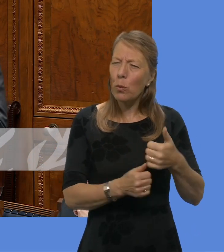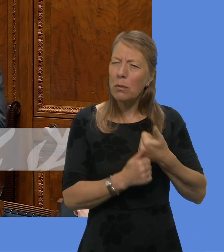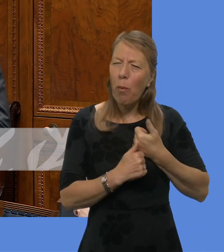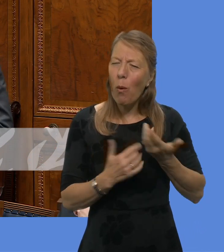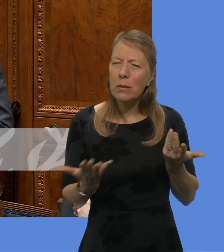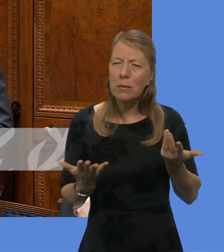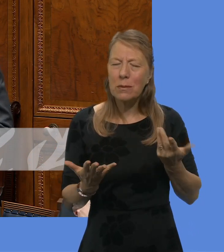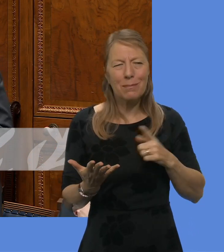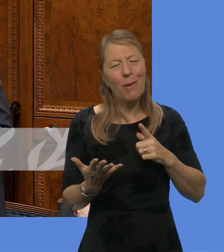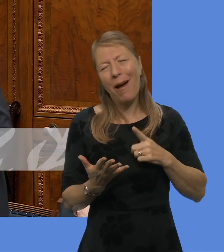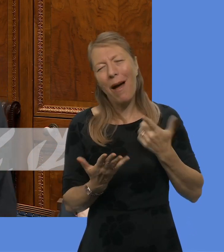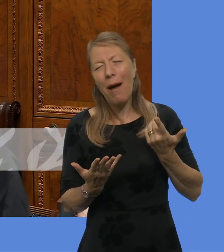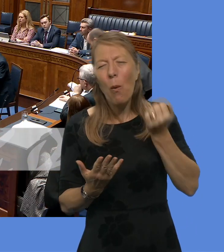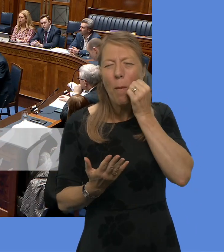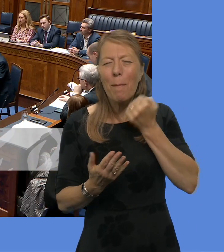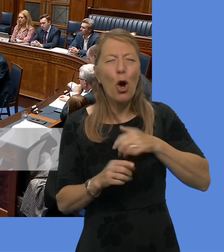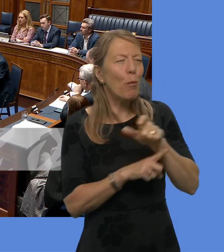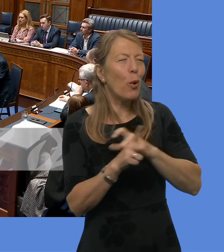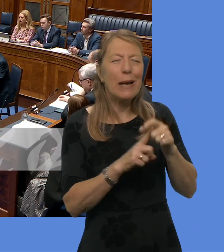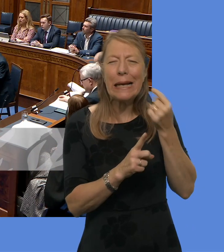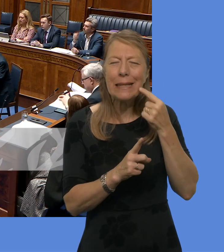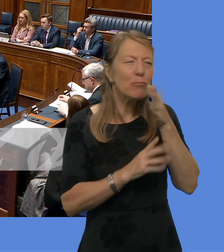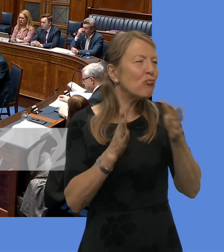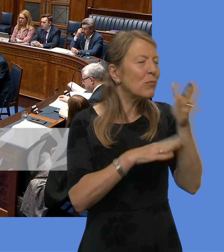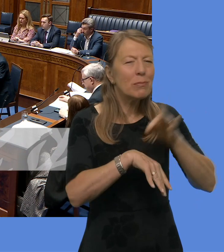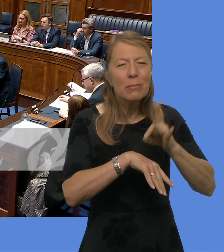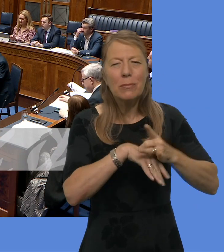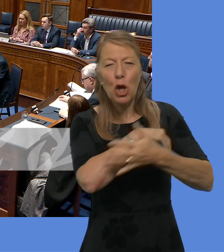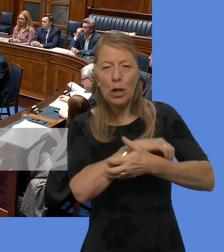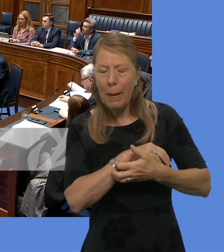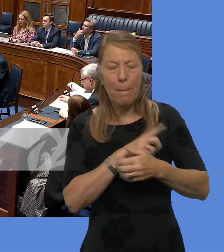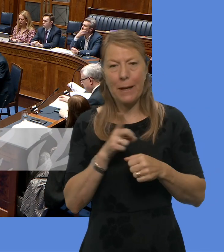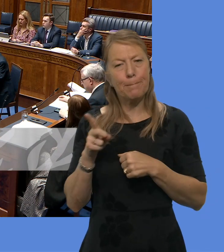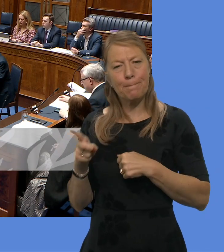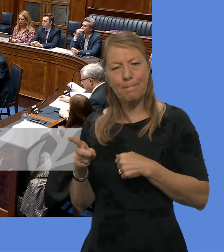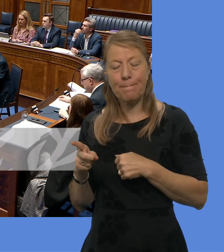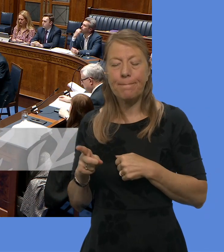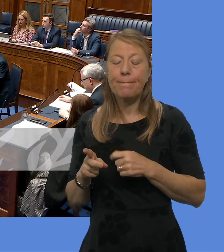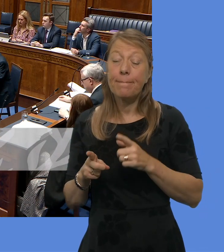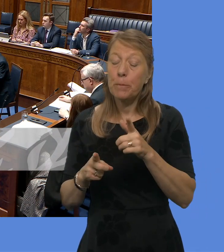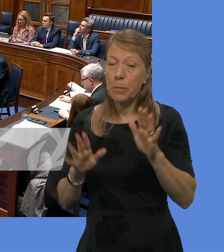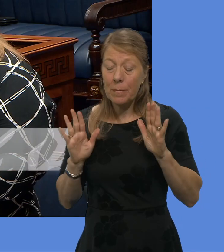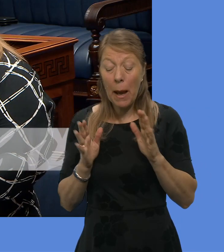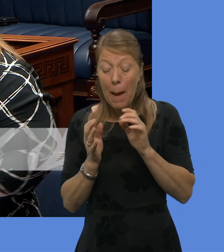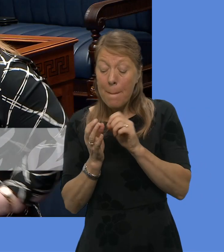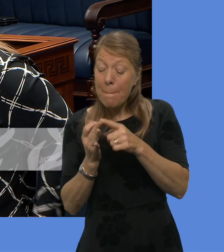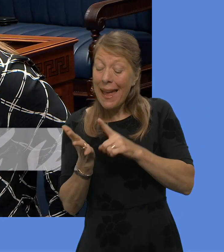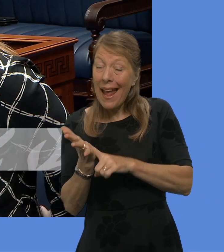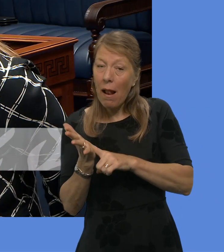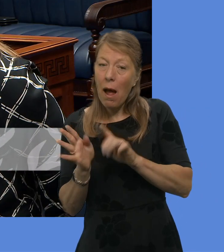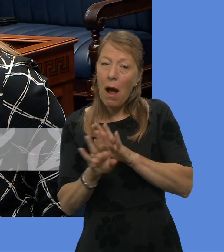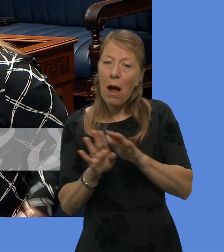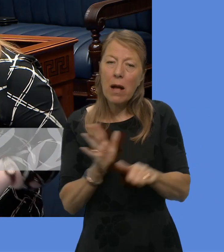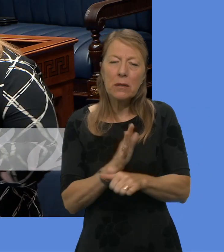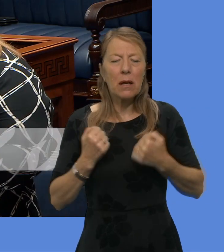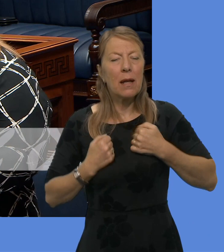the community in which they're placed? The matter of bail and bail conditions is not a matter for the Department of Justice. It's a decision that would be taken by